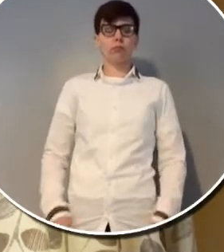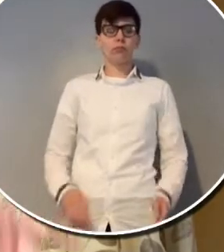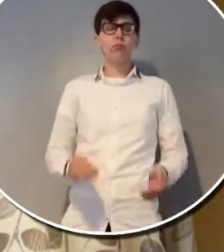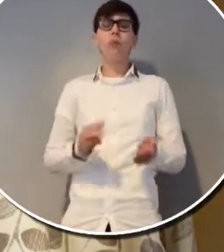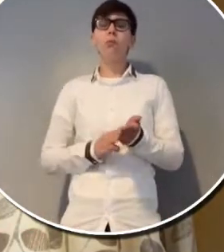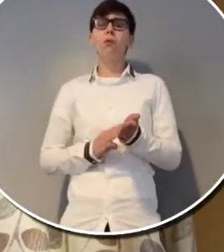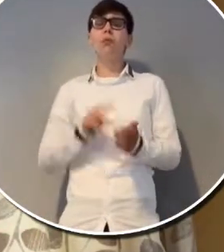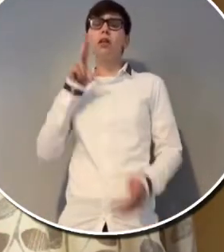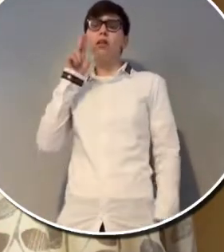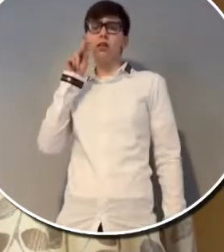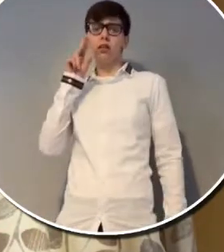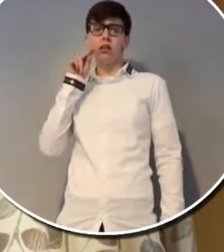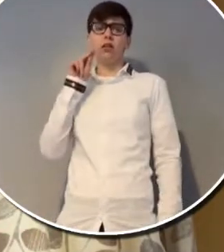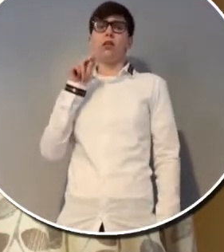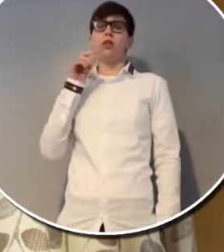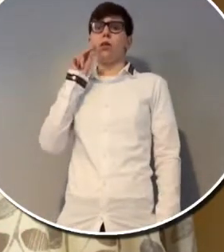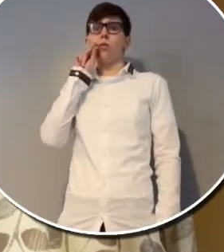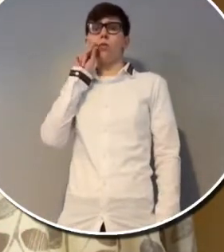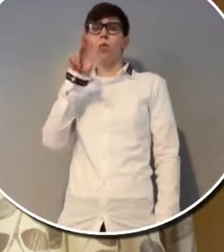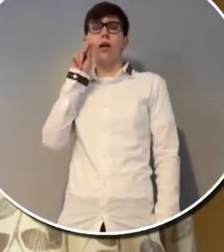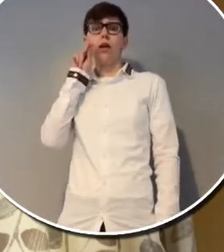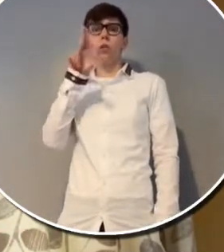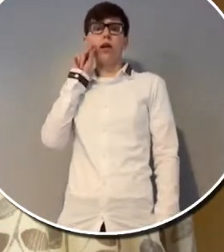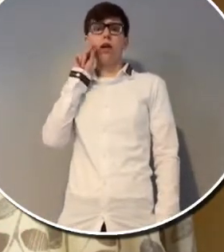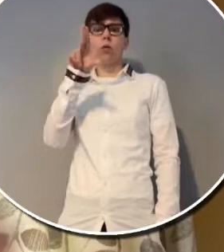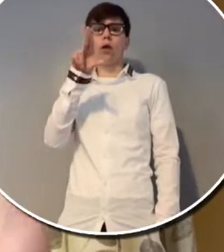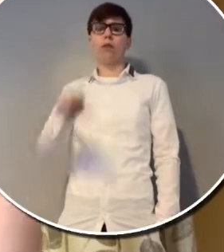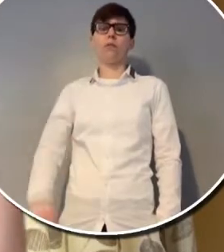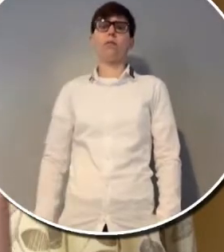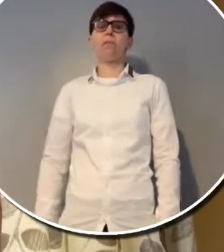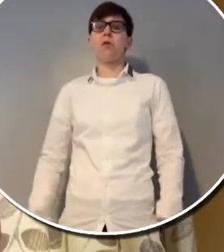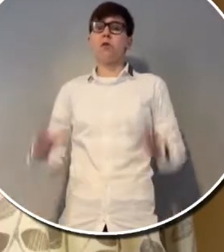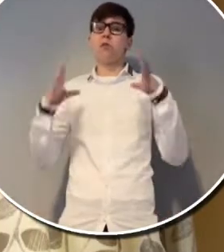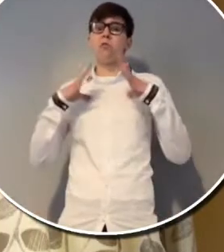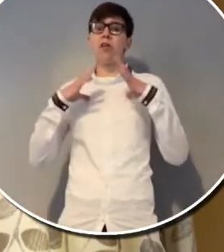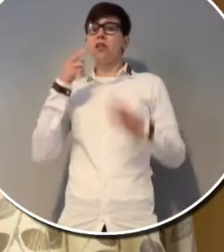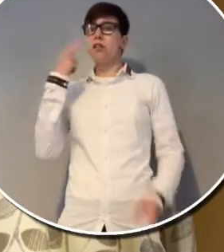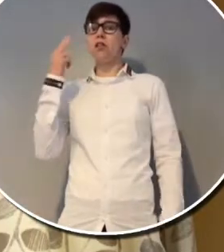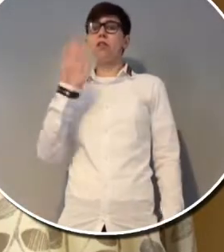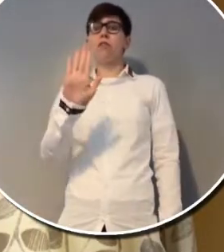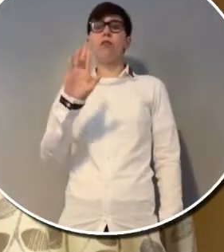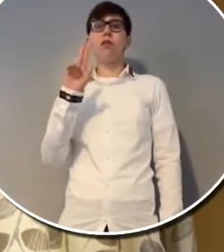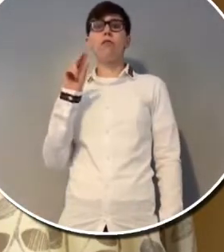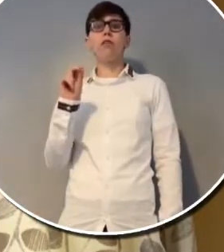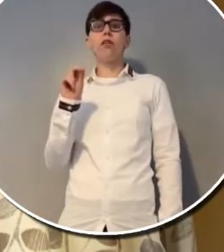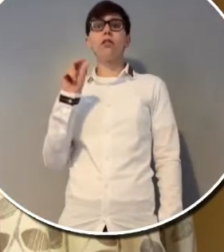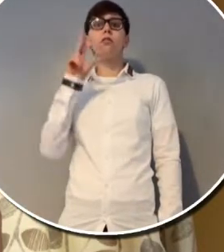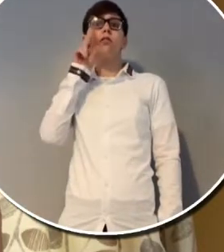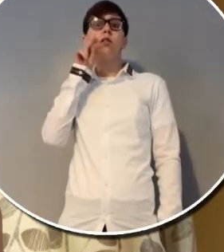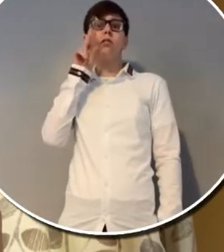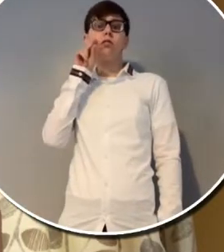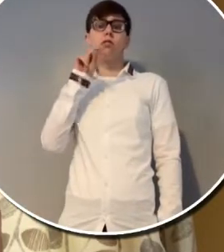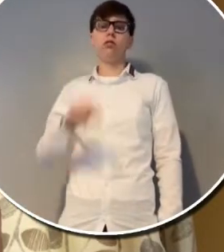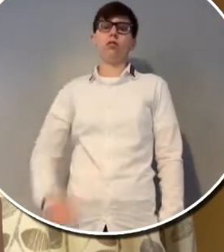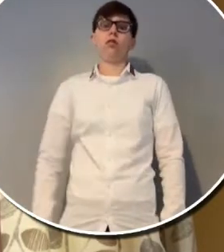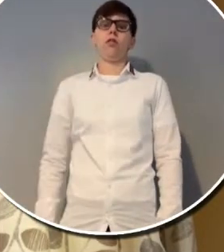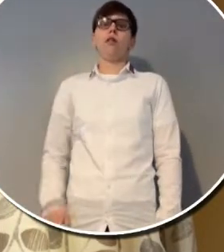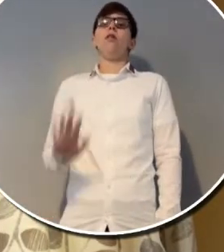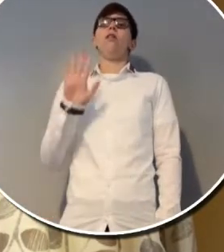swimming one day, over the hills and far away. Mummy Duck said quack, quack, quack,